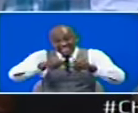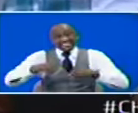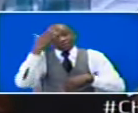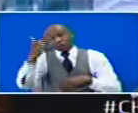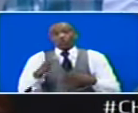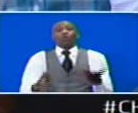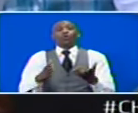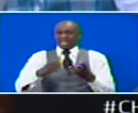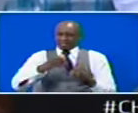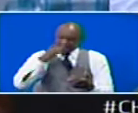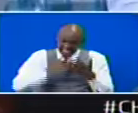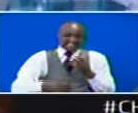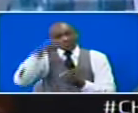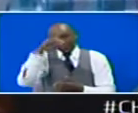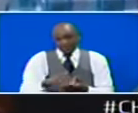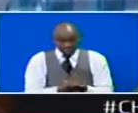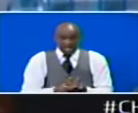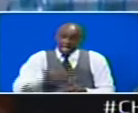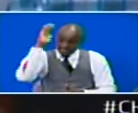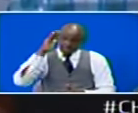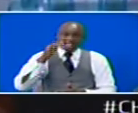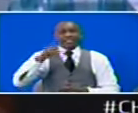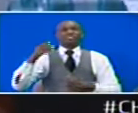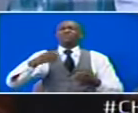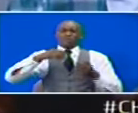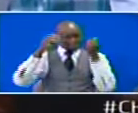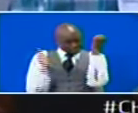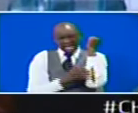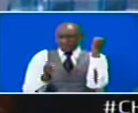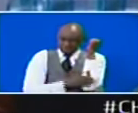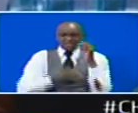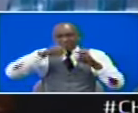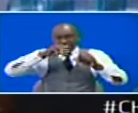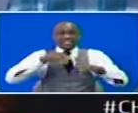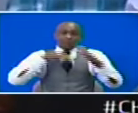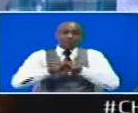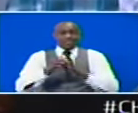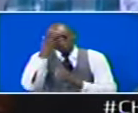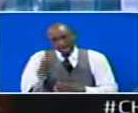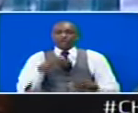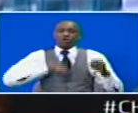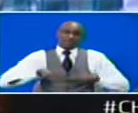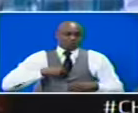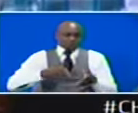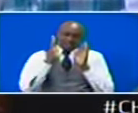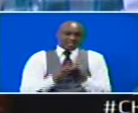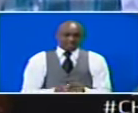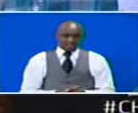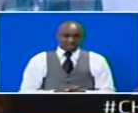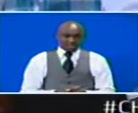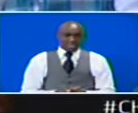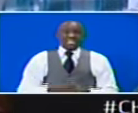yake imezorota. Wanaleta fertilizer bovu kwa sababu ya hali ya ufisadi.